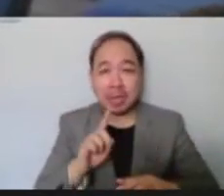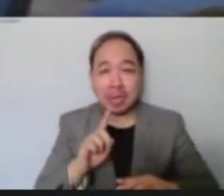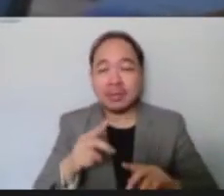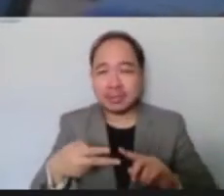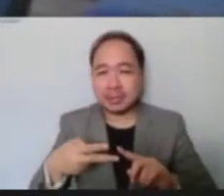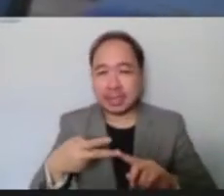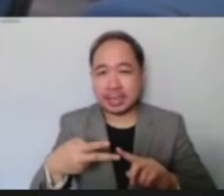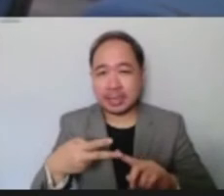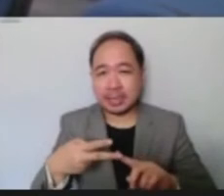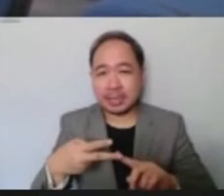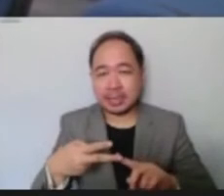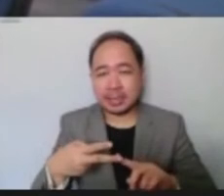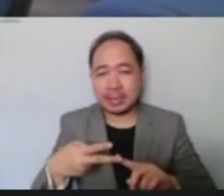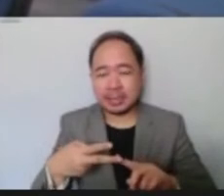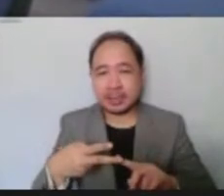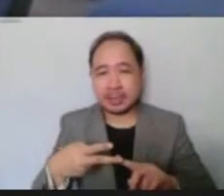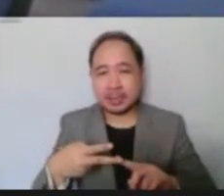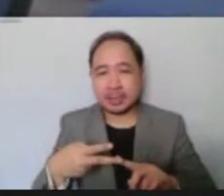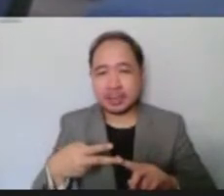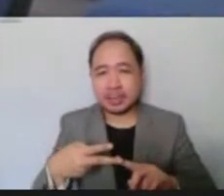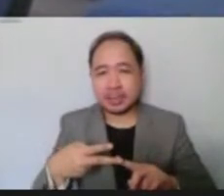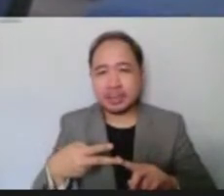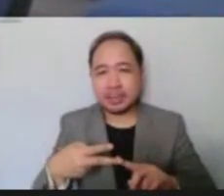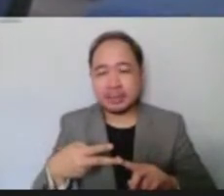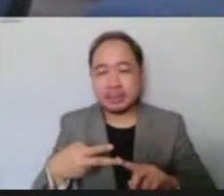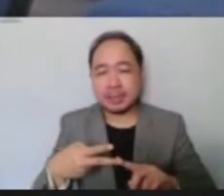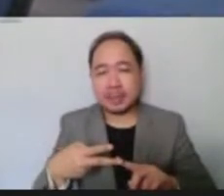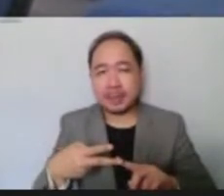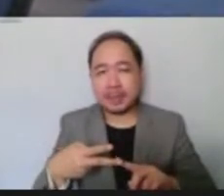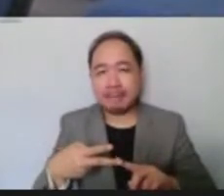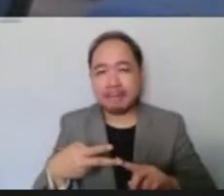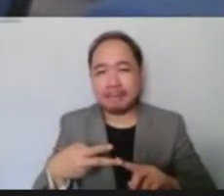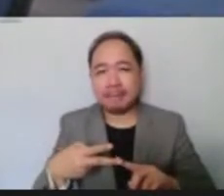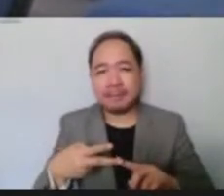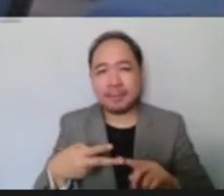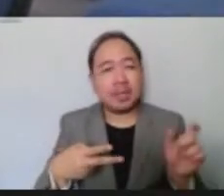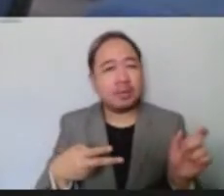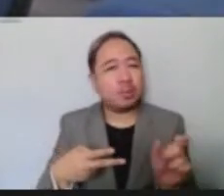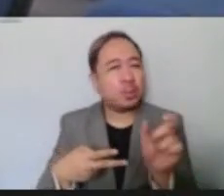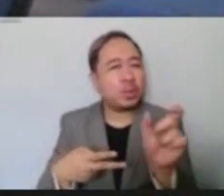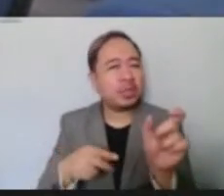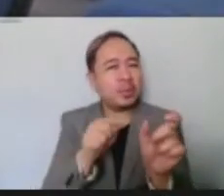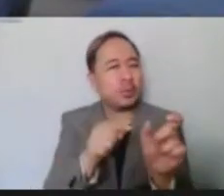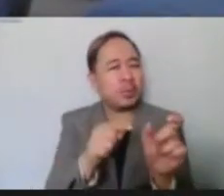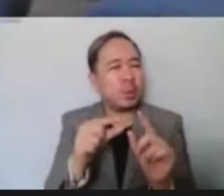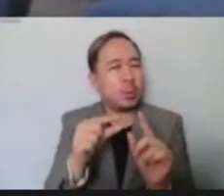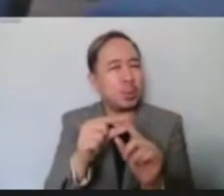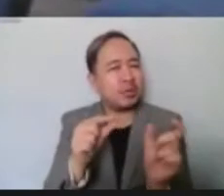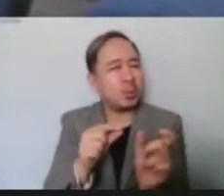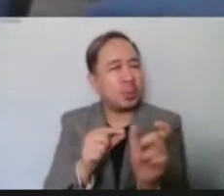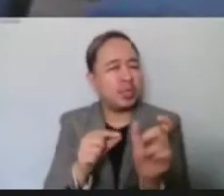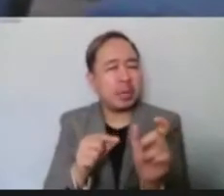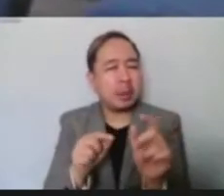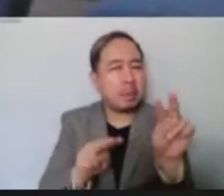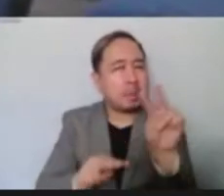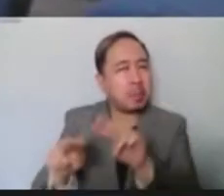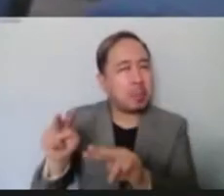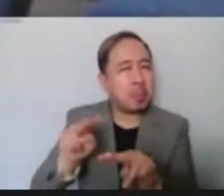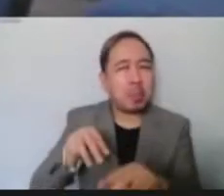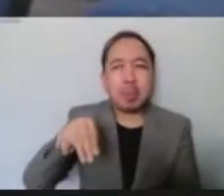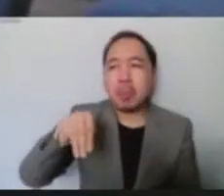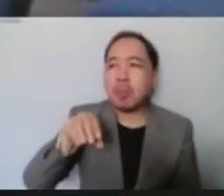is the to delete the word monitor what would be the role of this committee